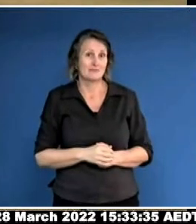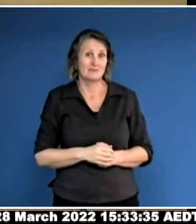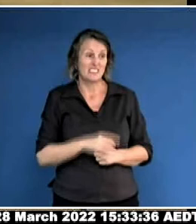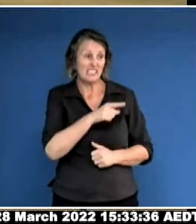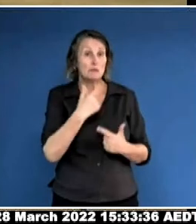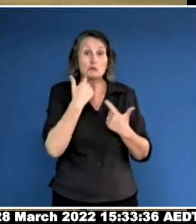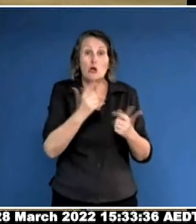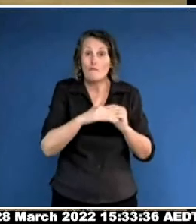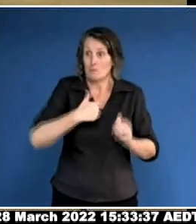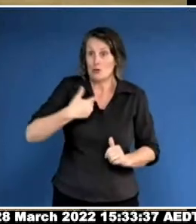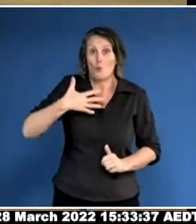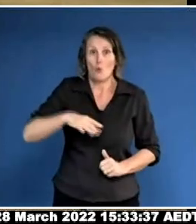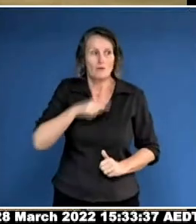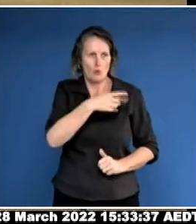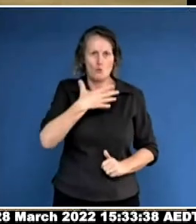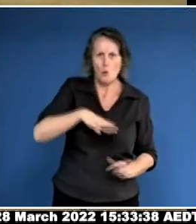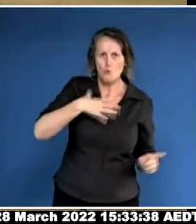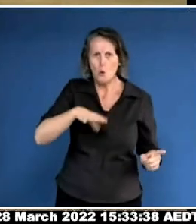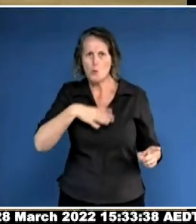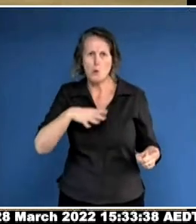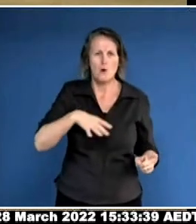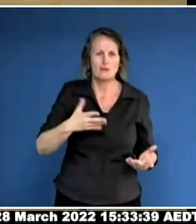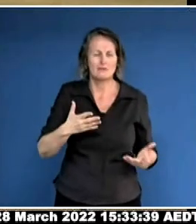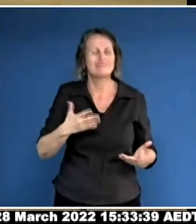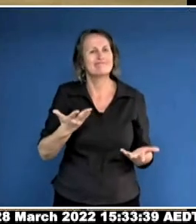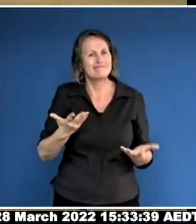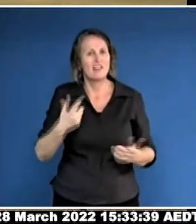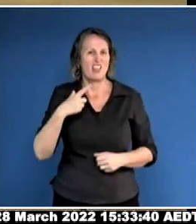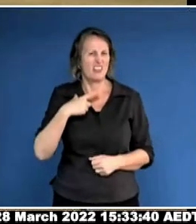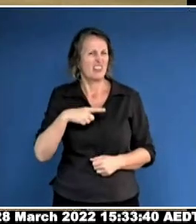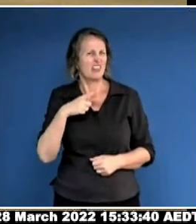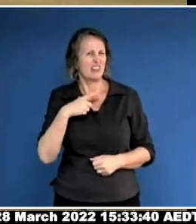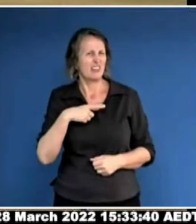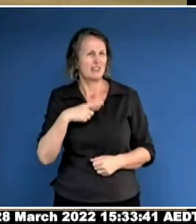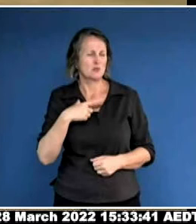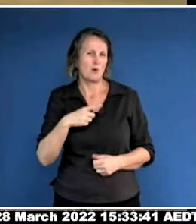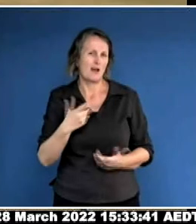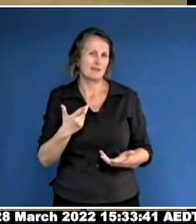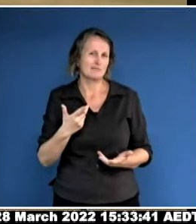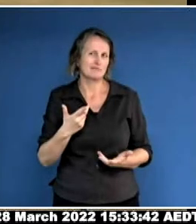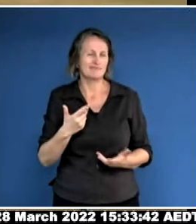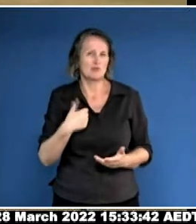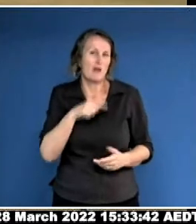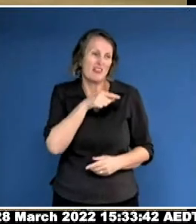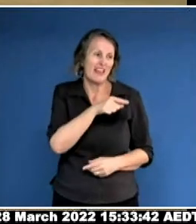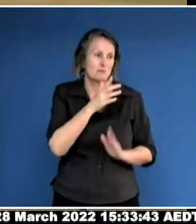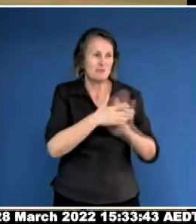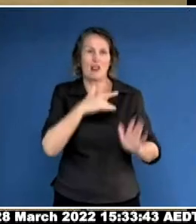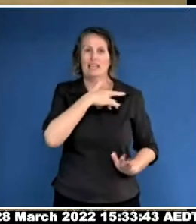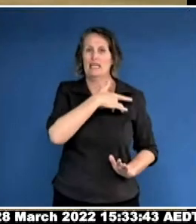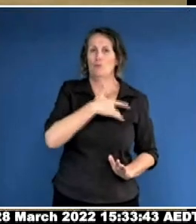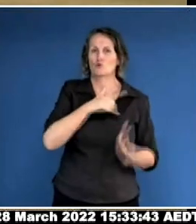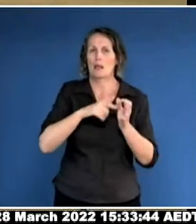wanted, only in what he wanted. I think that is why that is what you would call emotional